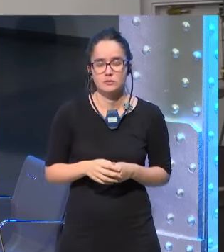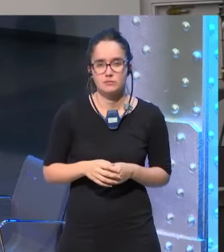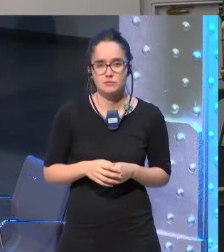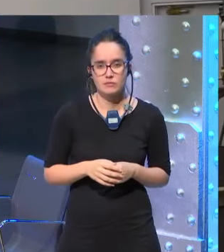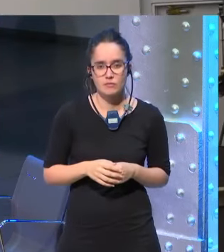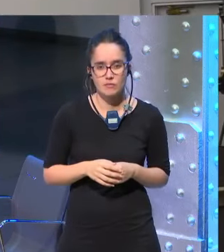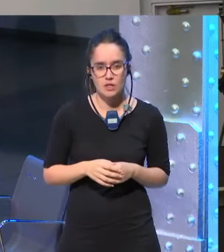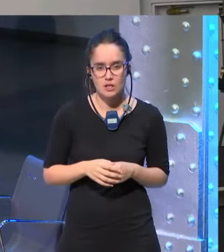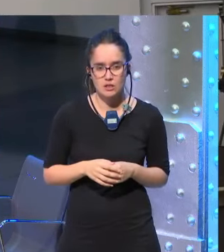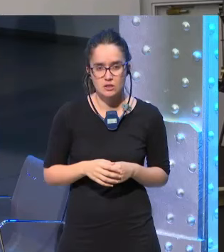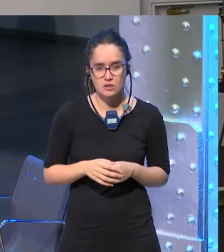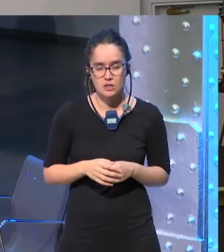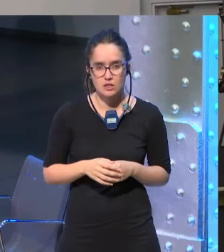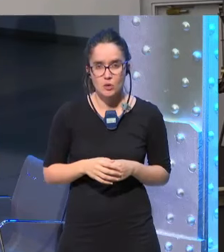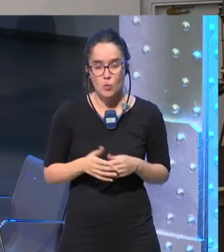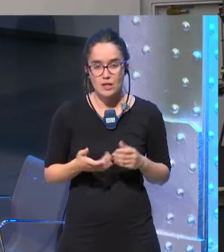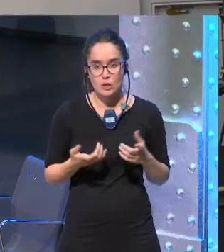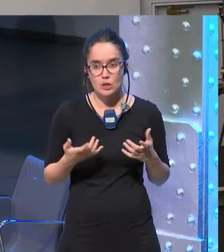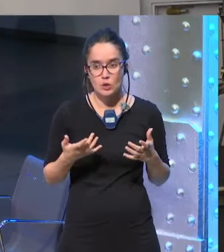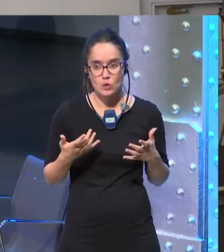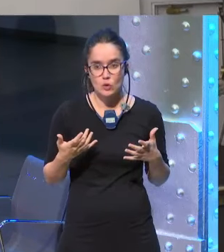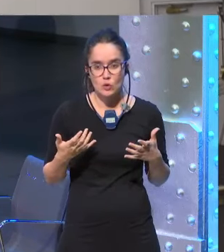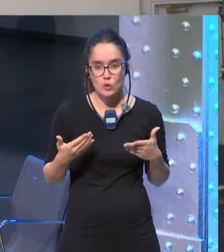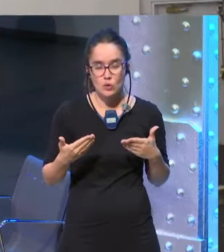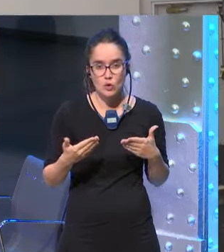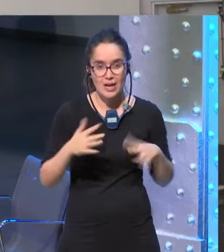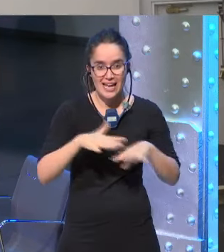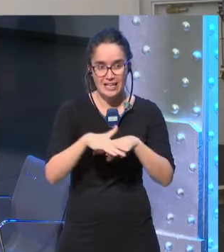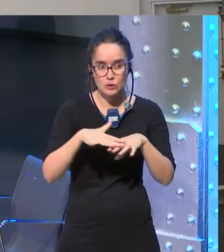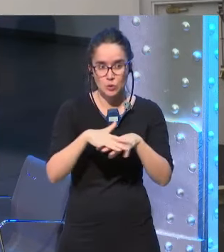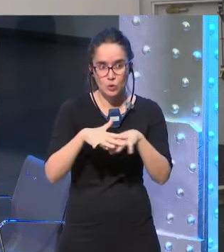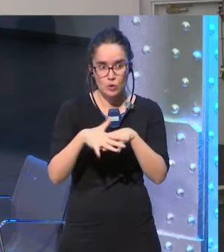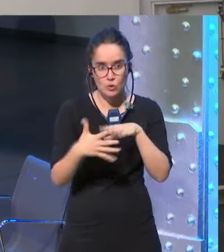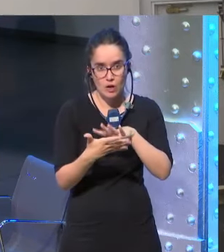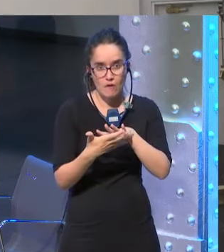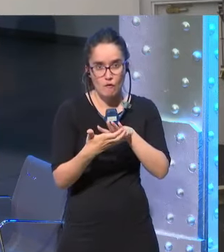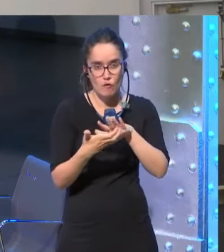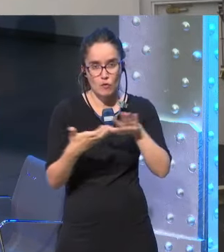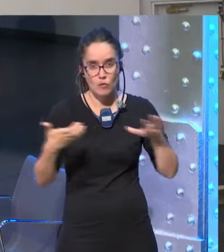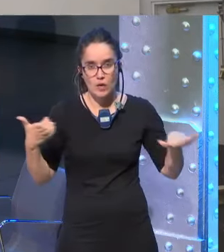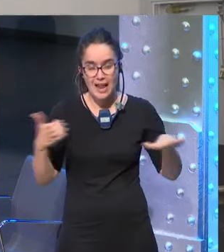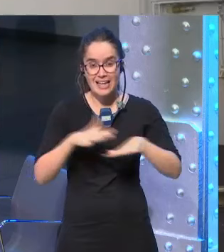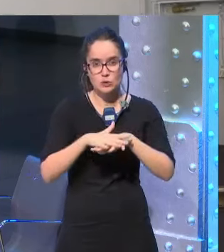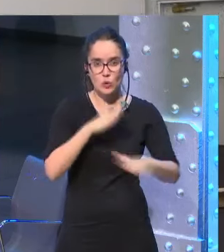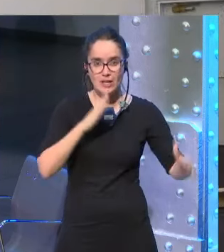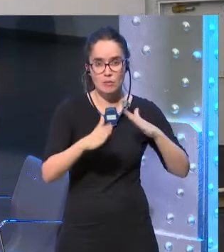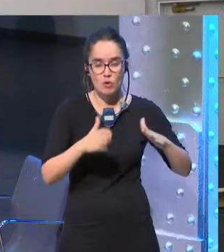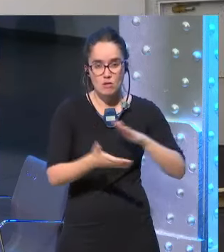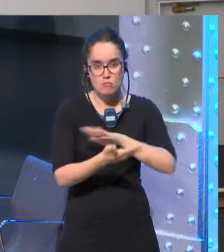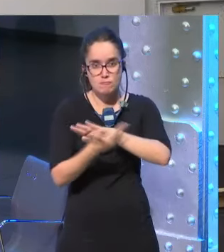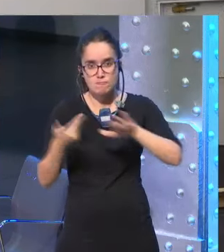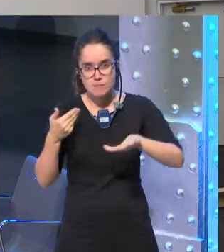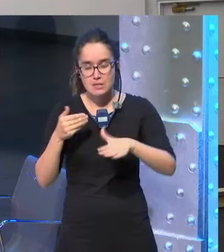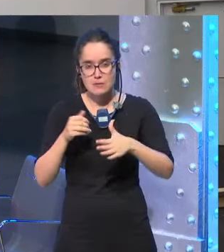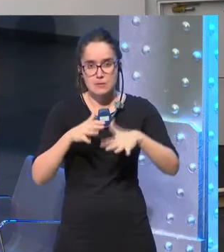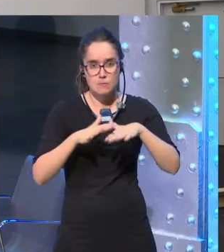when we take the scaffold away, you sense there is some fall off, and if we then gently scrape this structure, you can